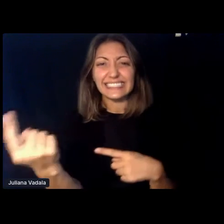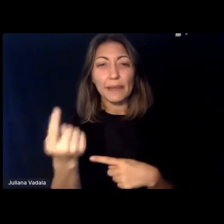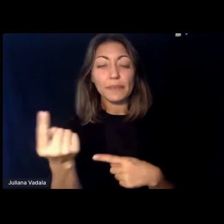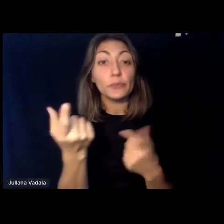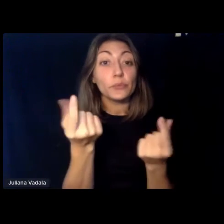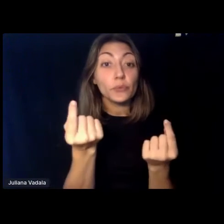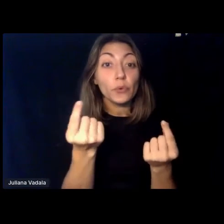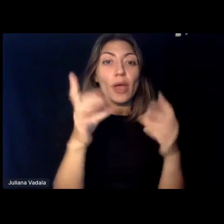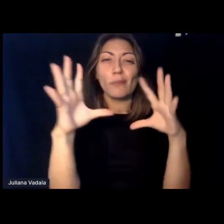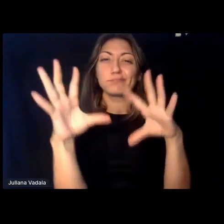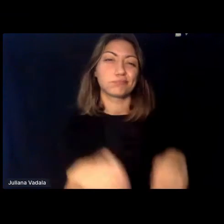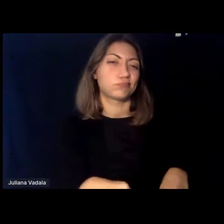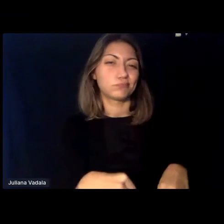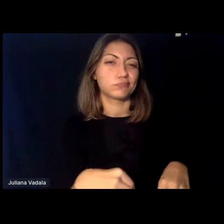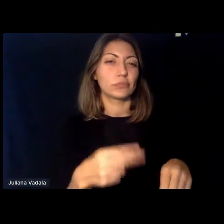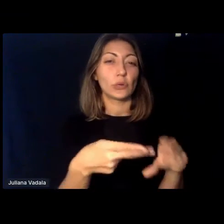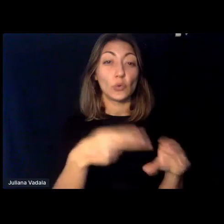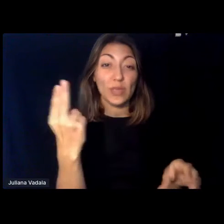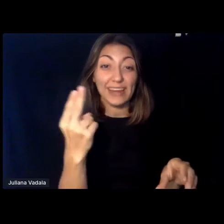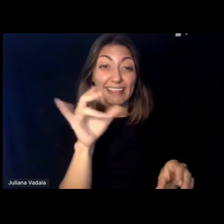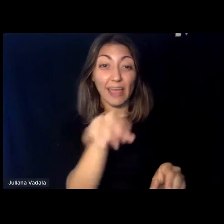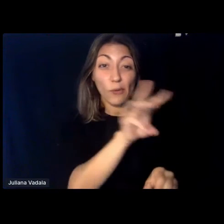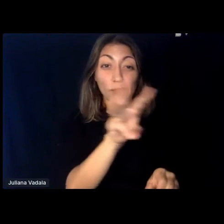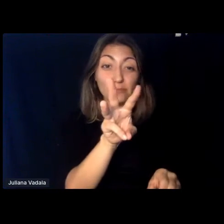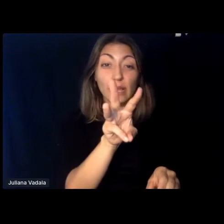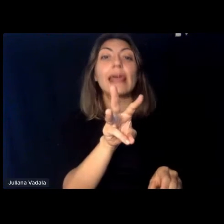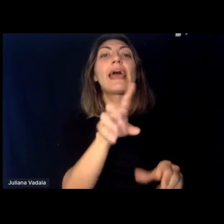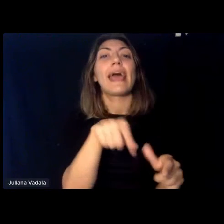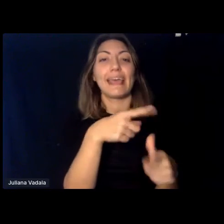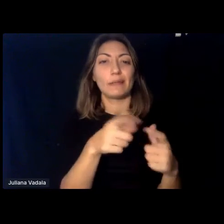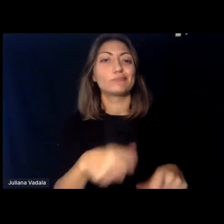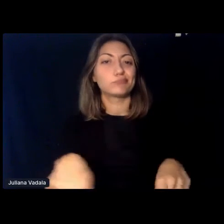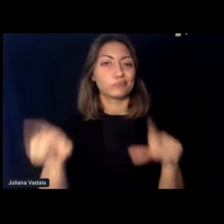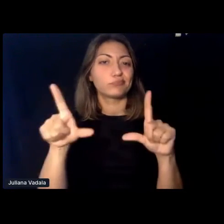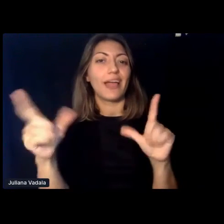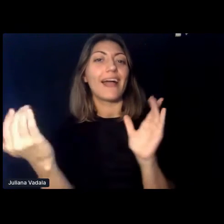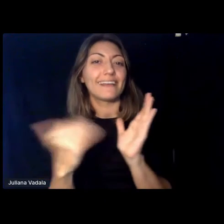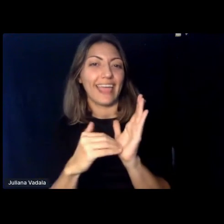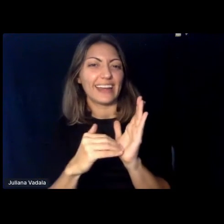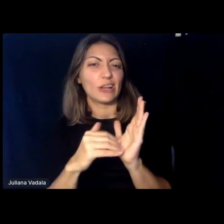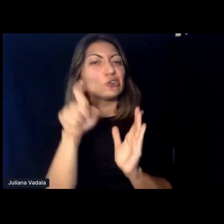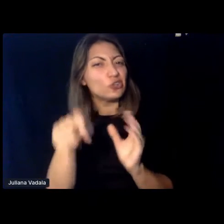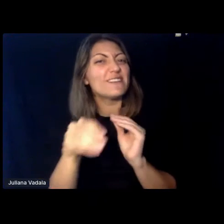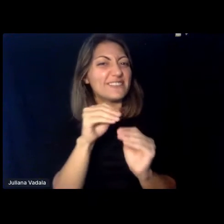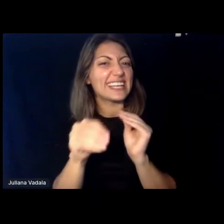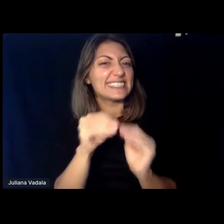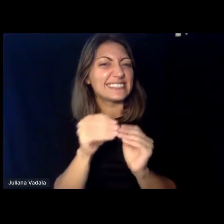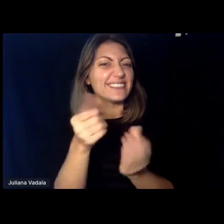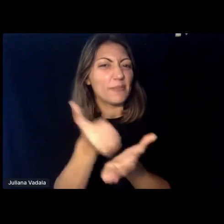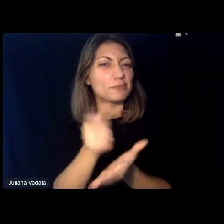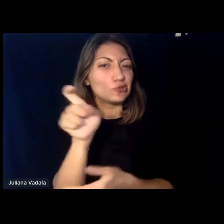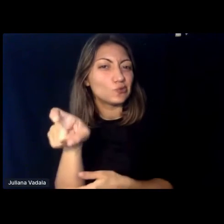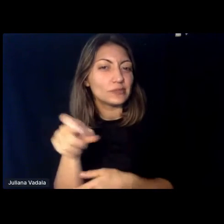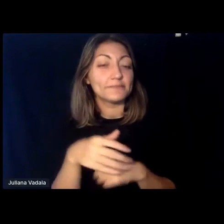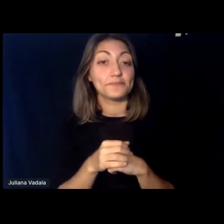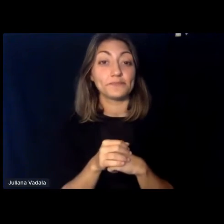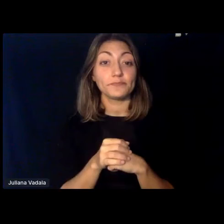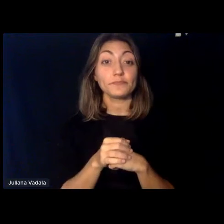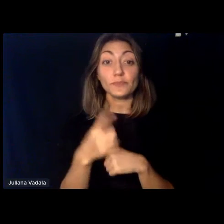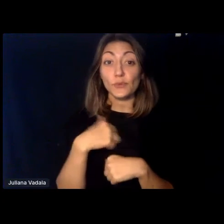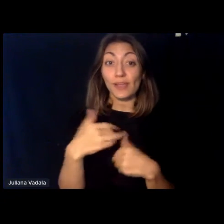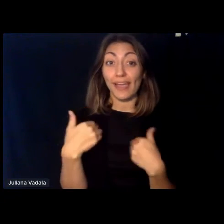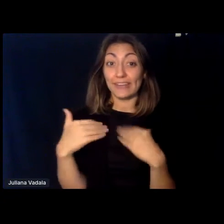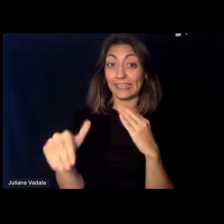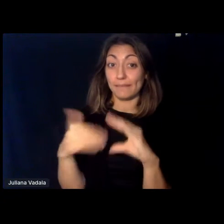you do need more technical assistance than that. We also have an email. It's called